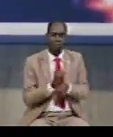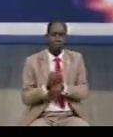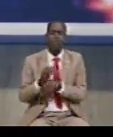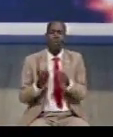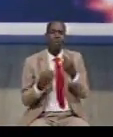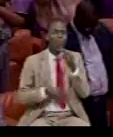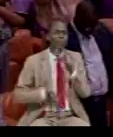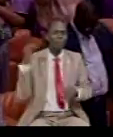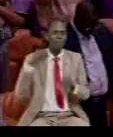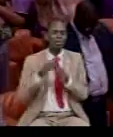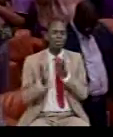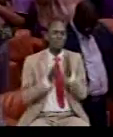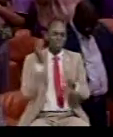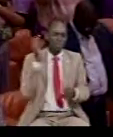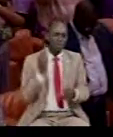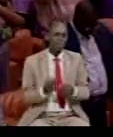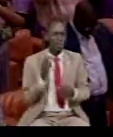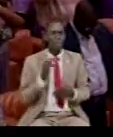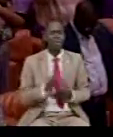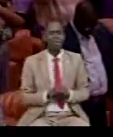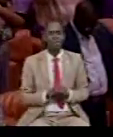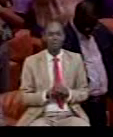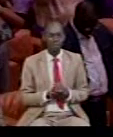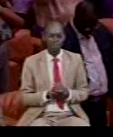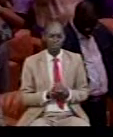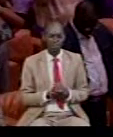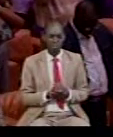come out in Jesus' name.